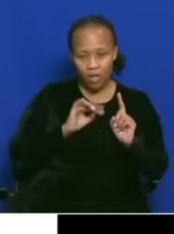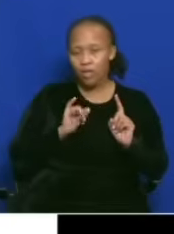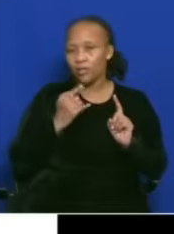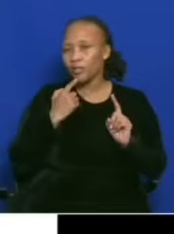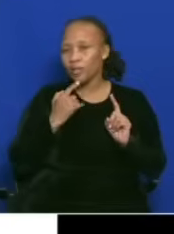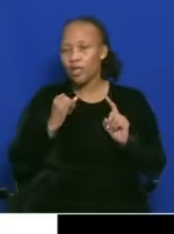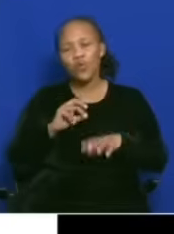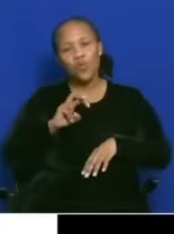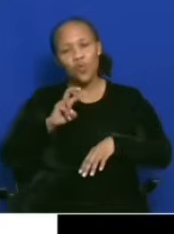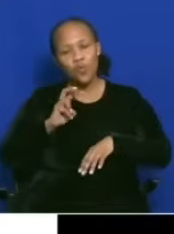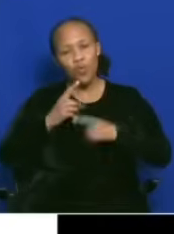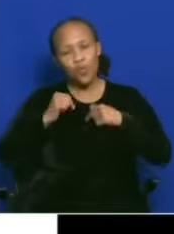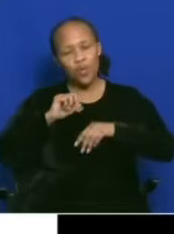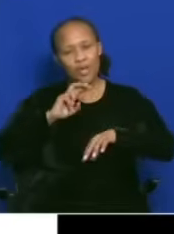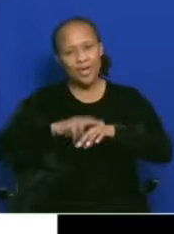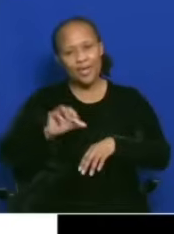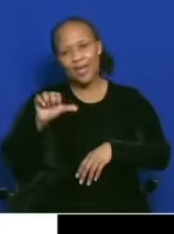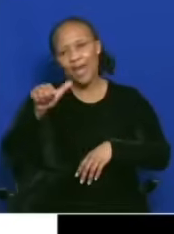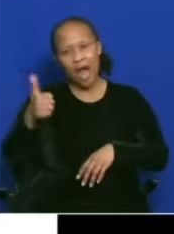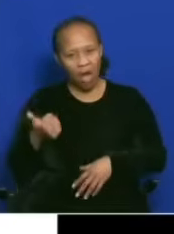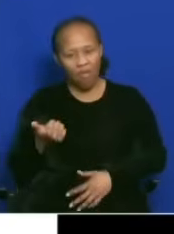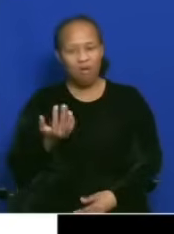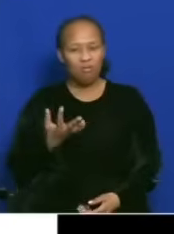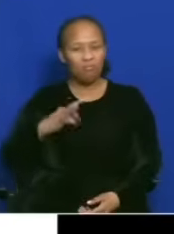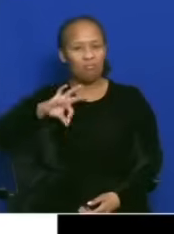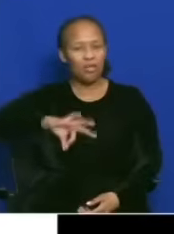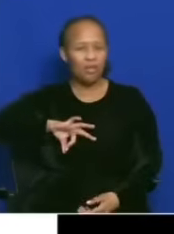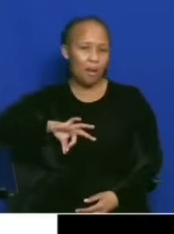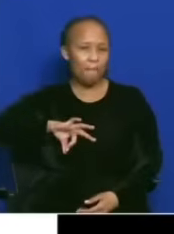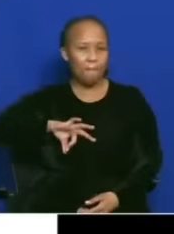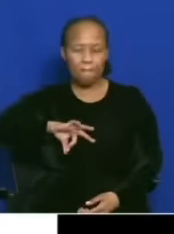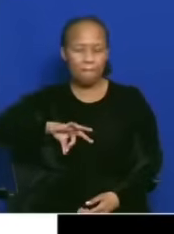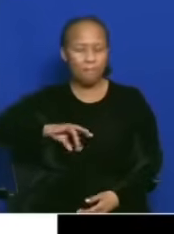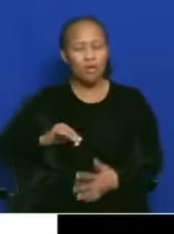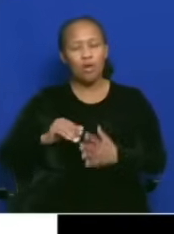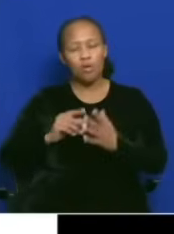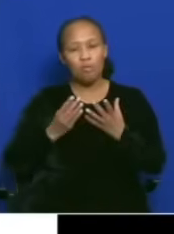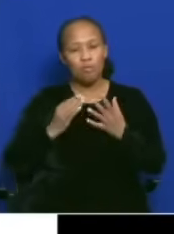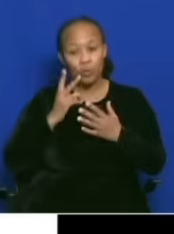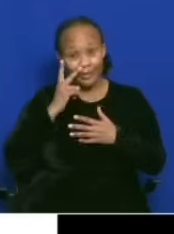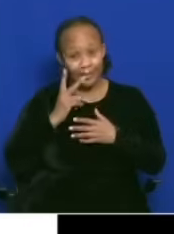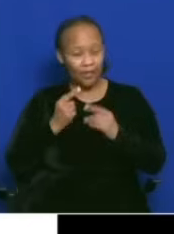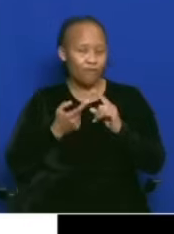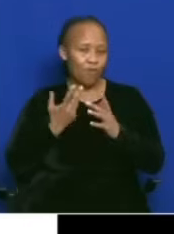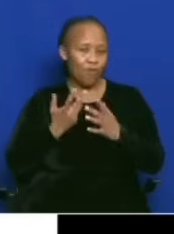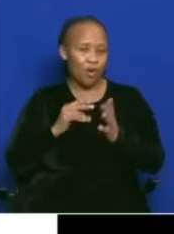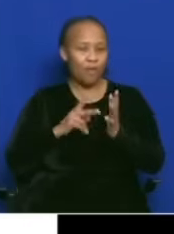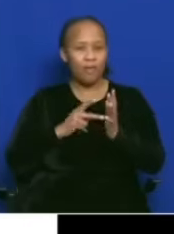bro. That's on 5205.